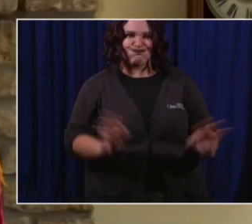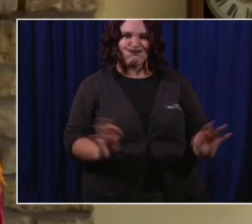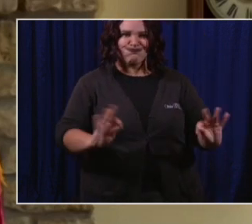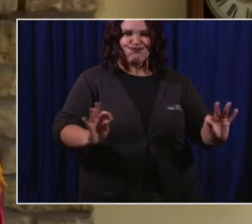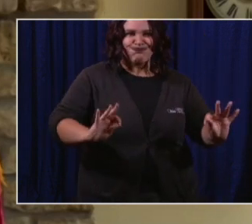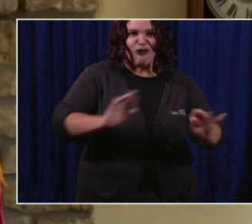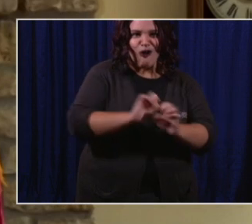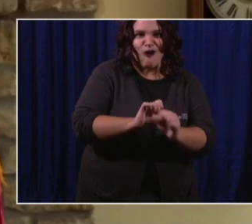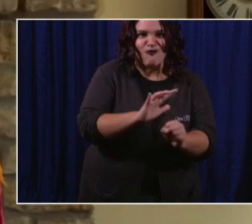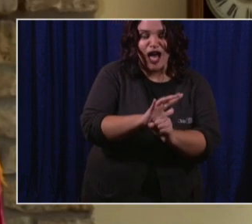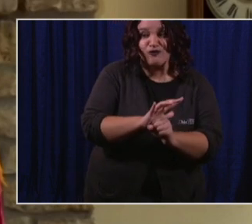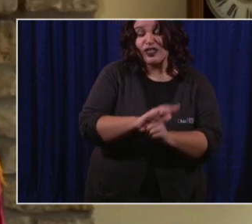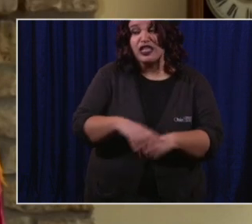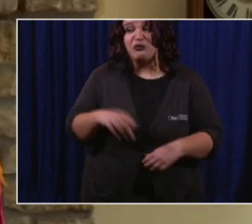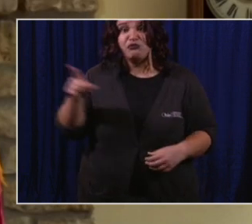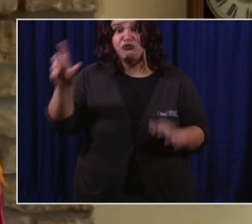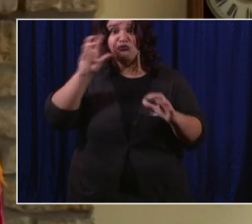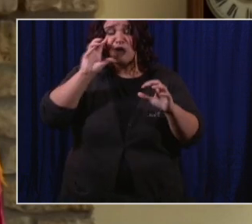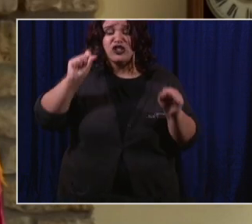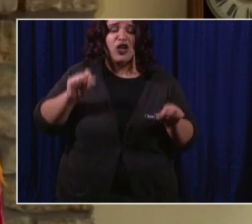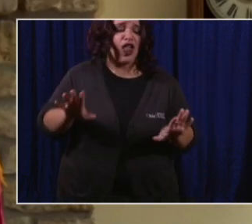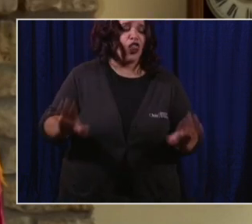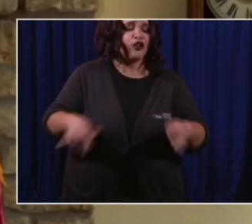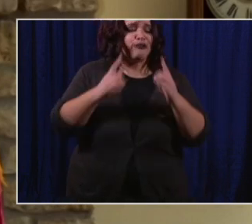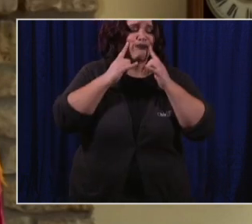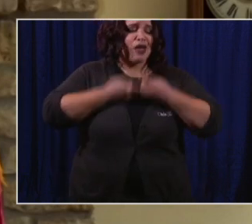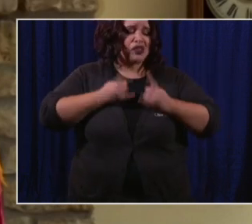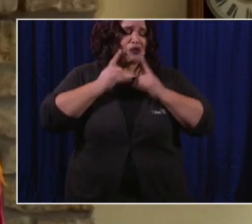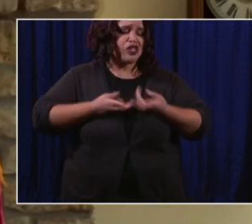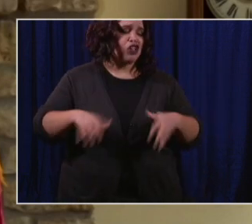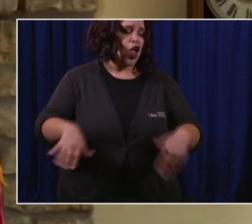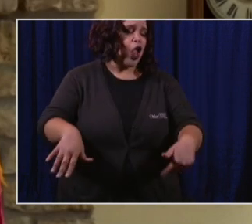masks while around others, and the example they're